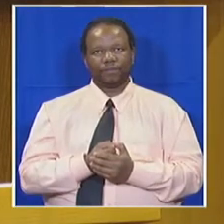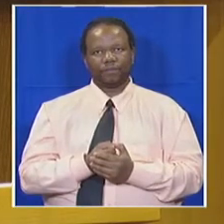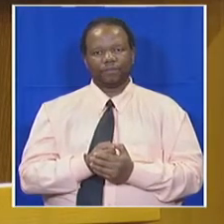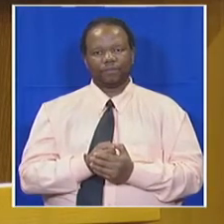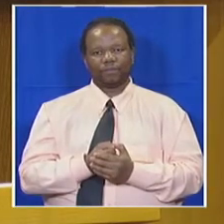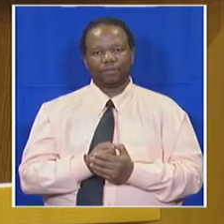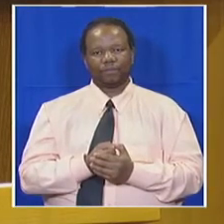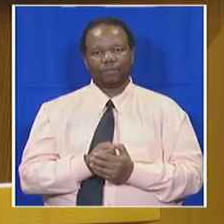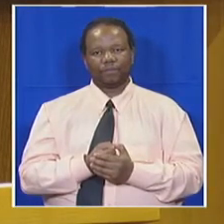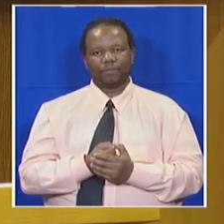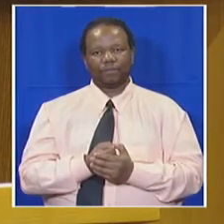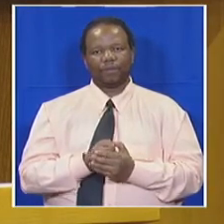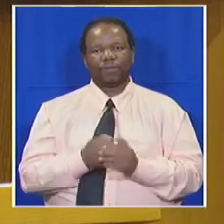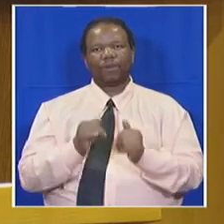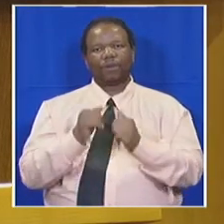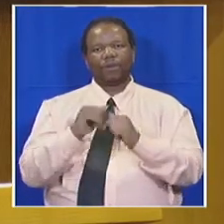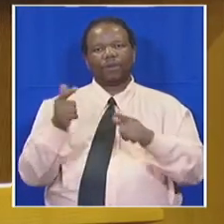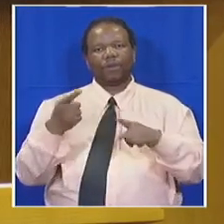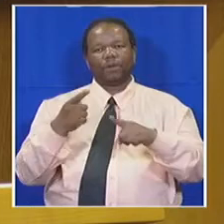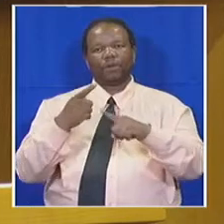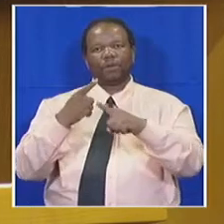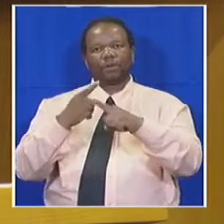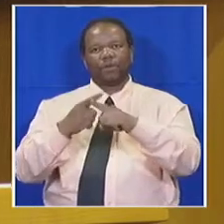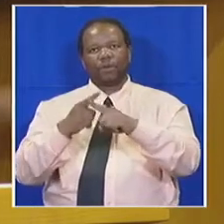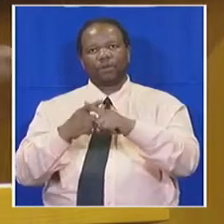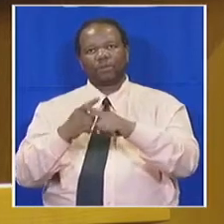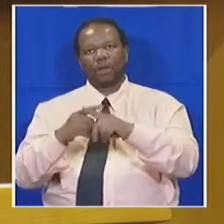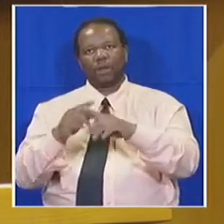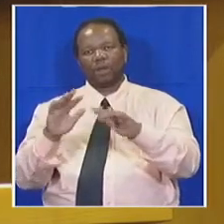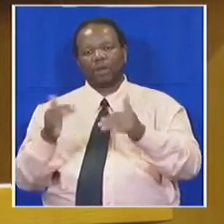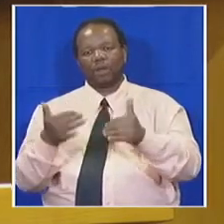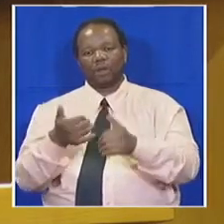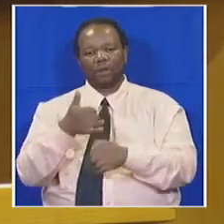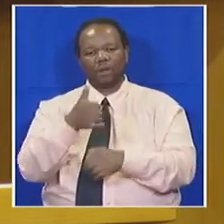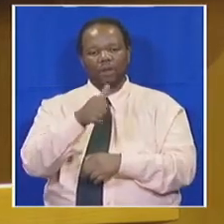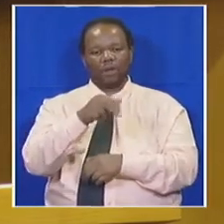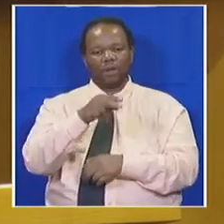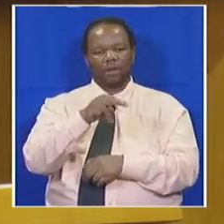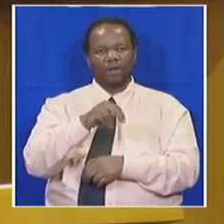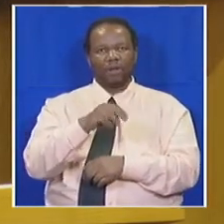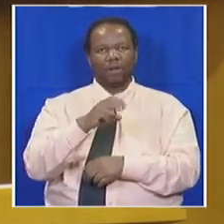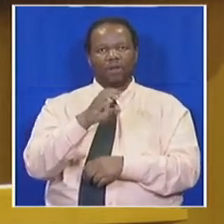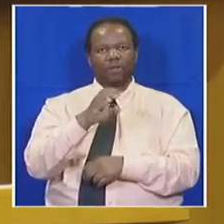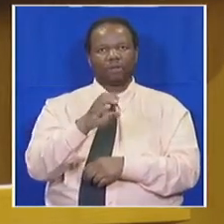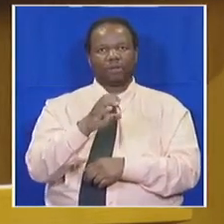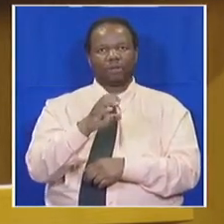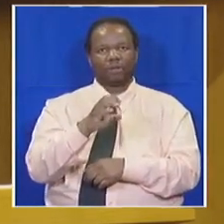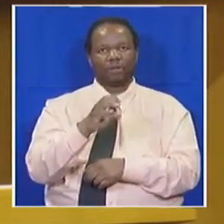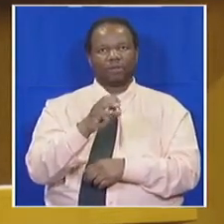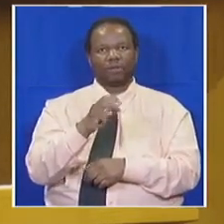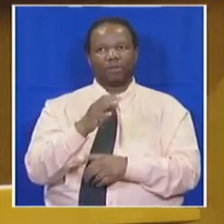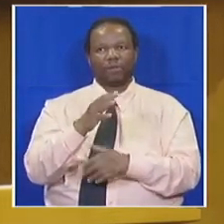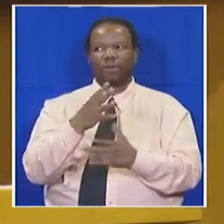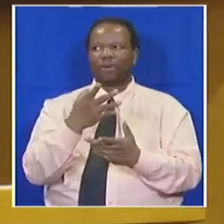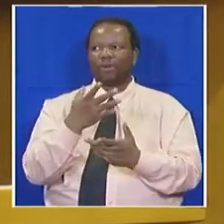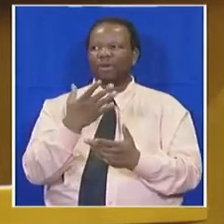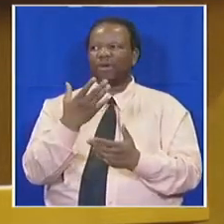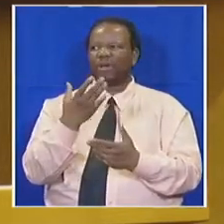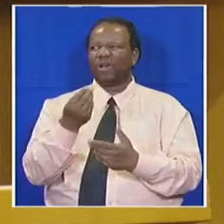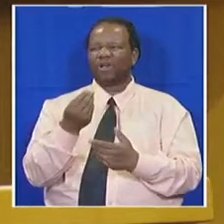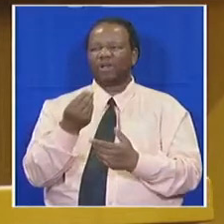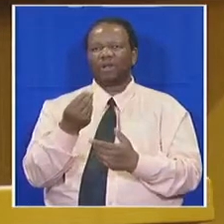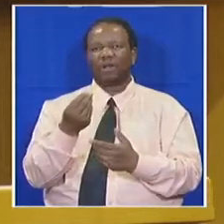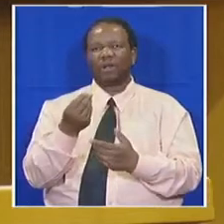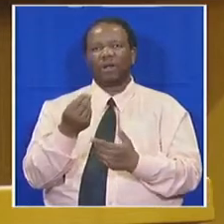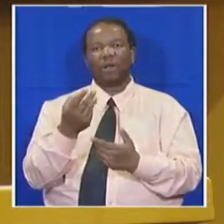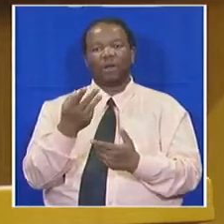the ANC government in Gauteng is the single most indicator post-1994 of the